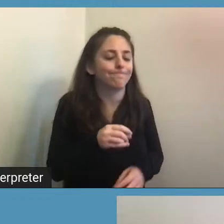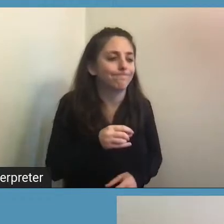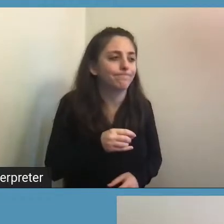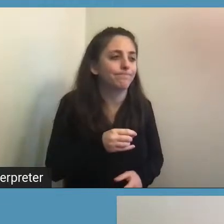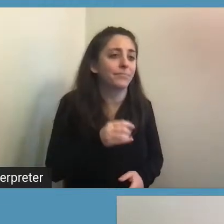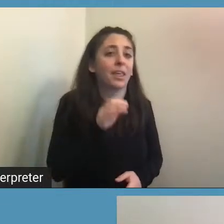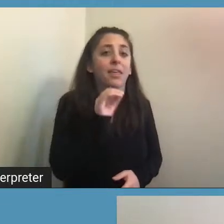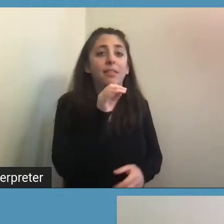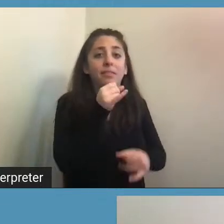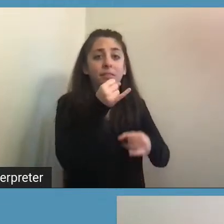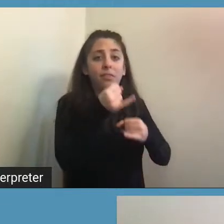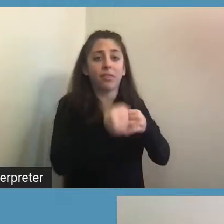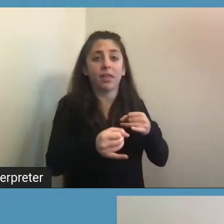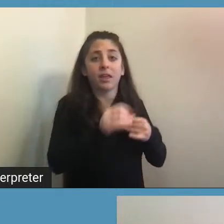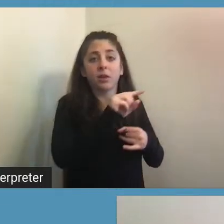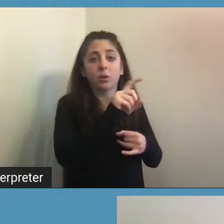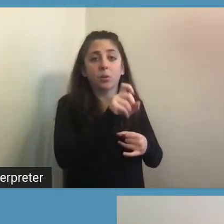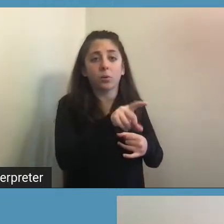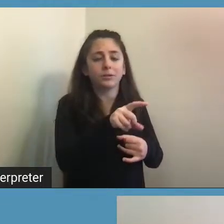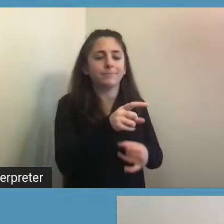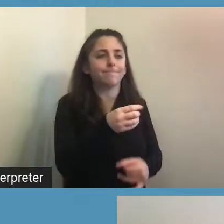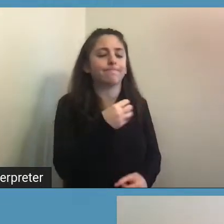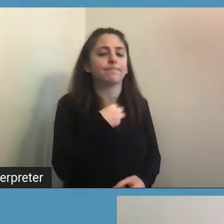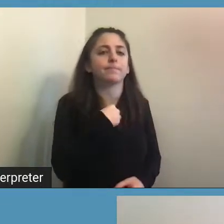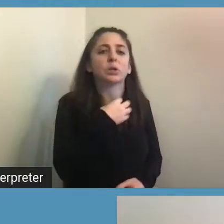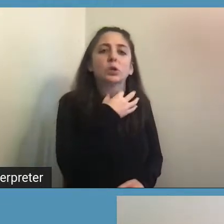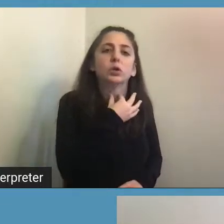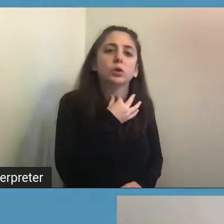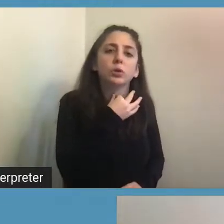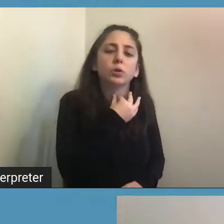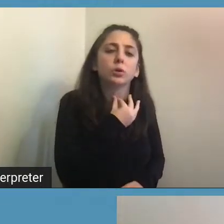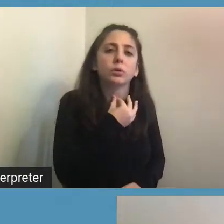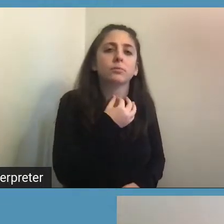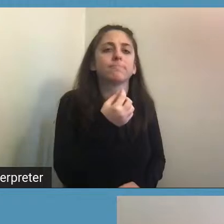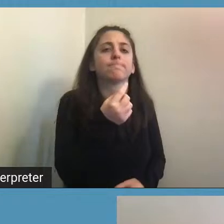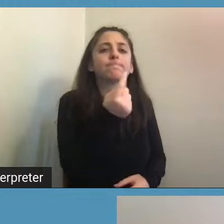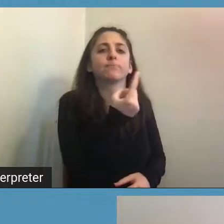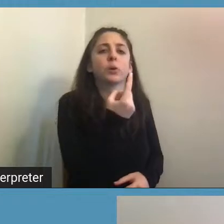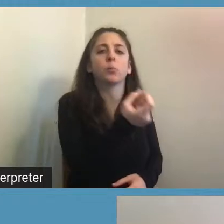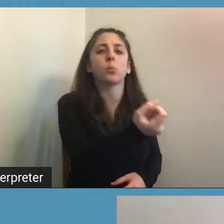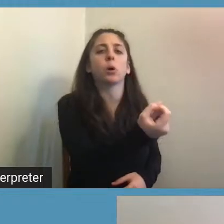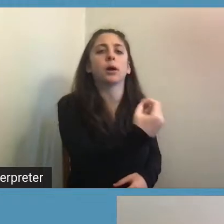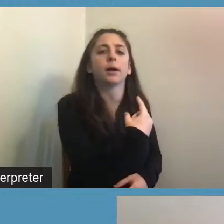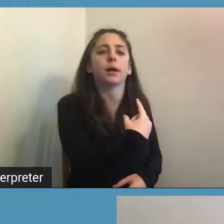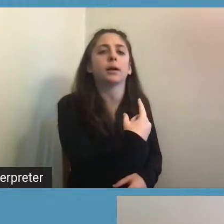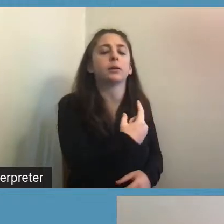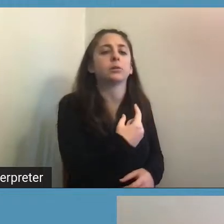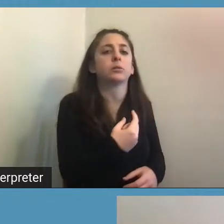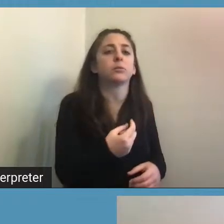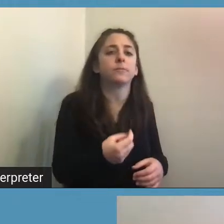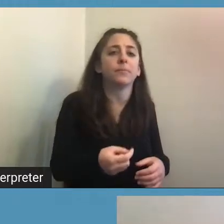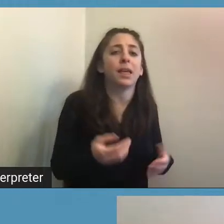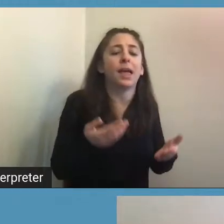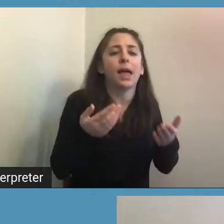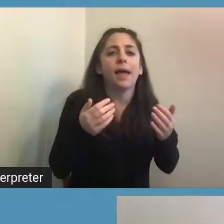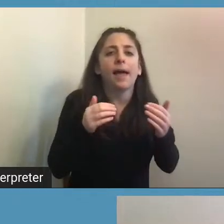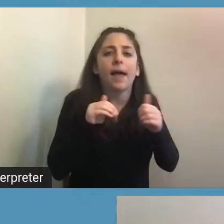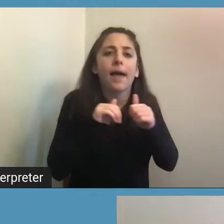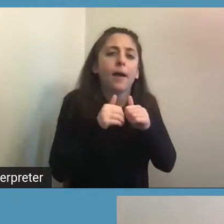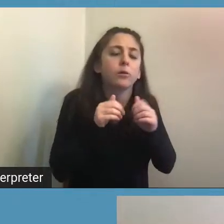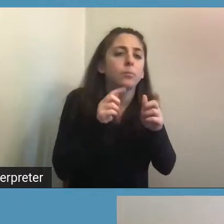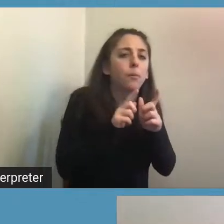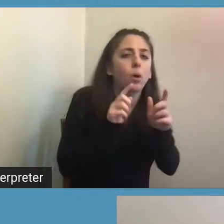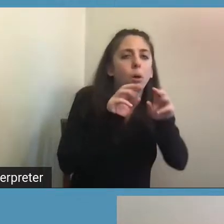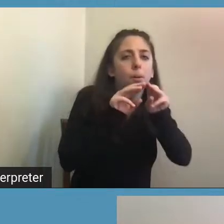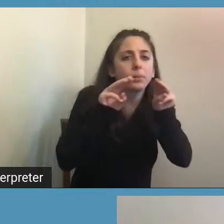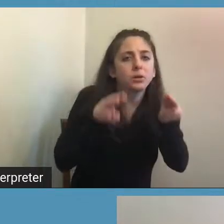just curious what advice you might have. But the question is, how is building awareness at a small museum different? How can we build